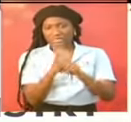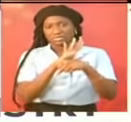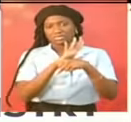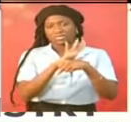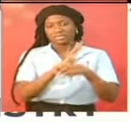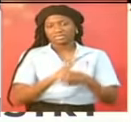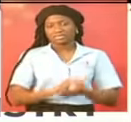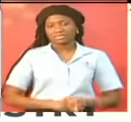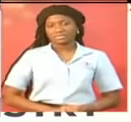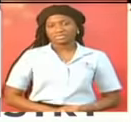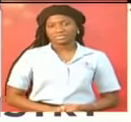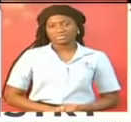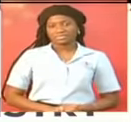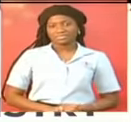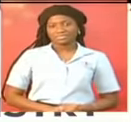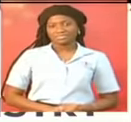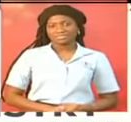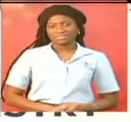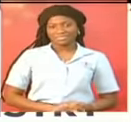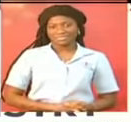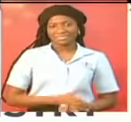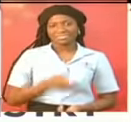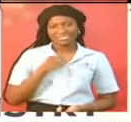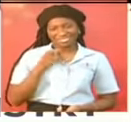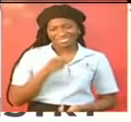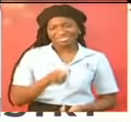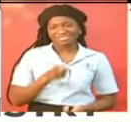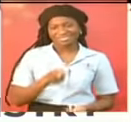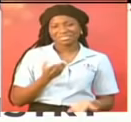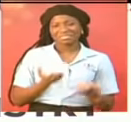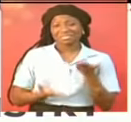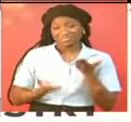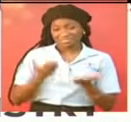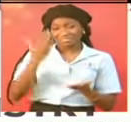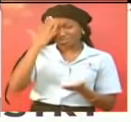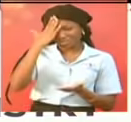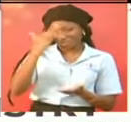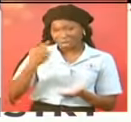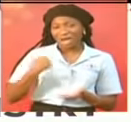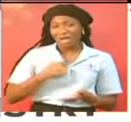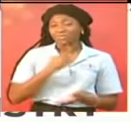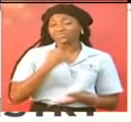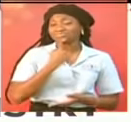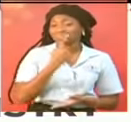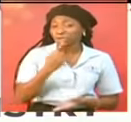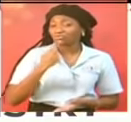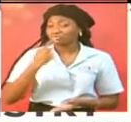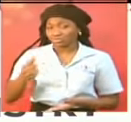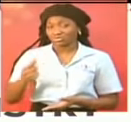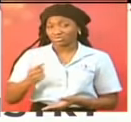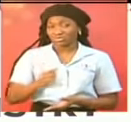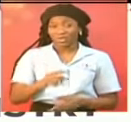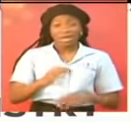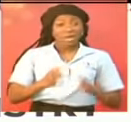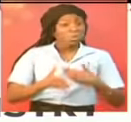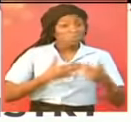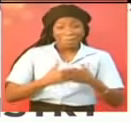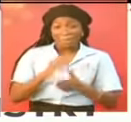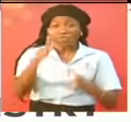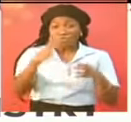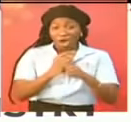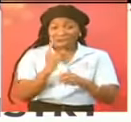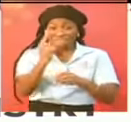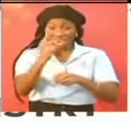ill. And that is sort of in keeping with the expectation that your first dose of vaccine still needs a couple